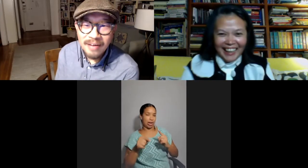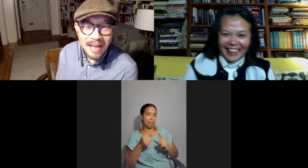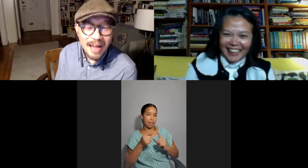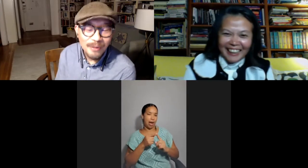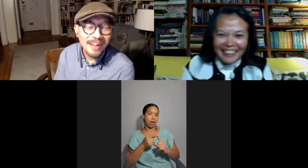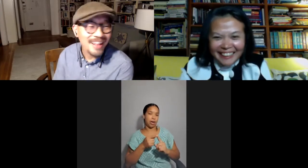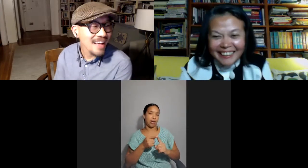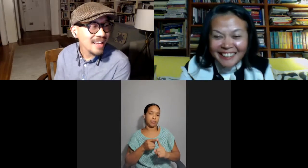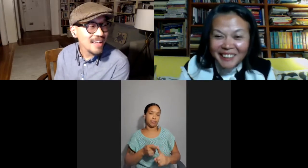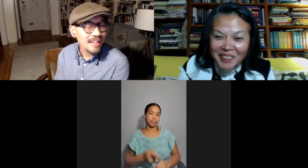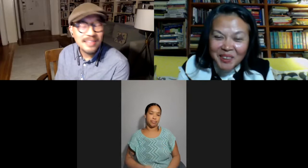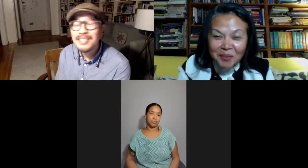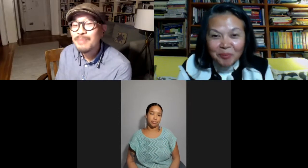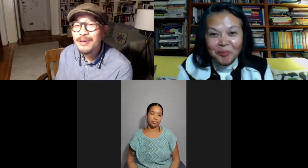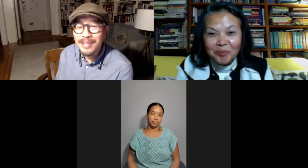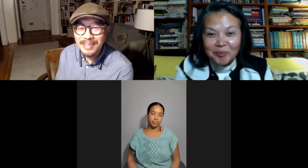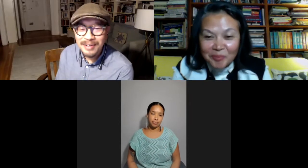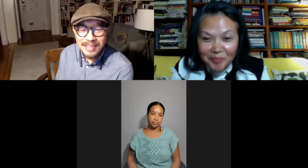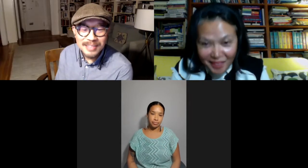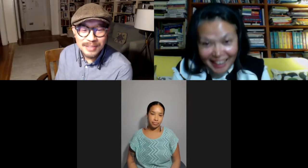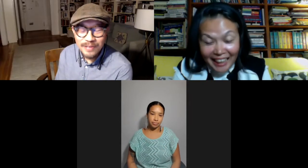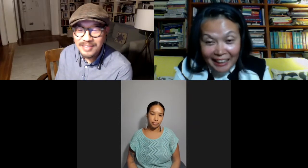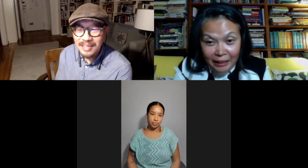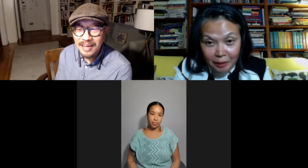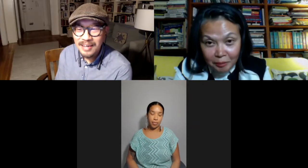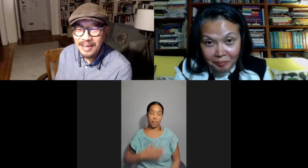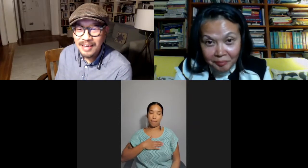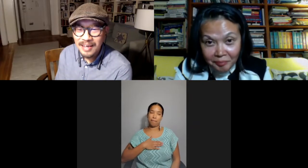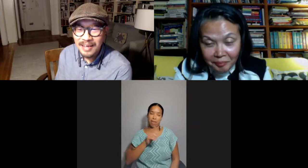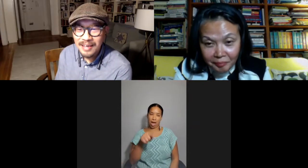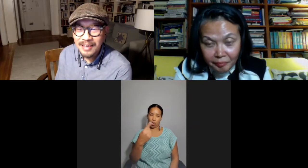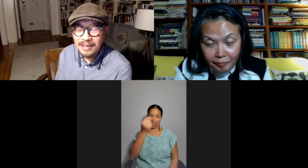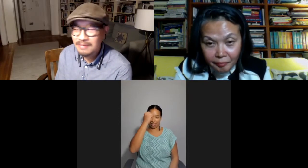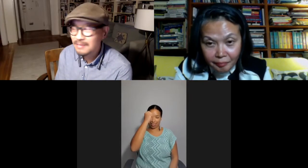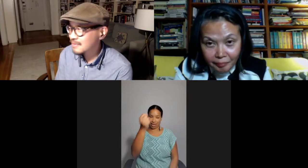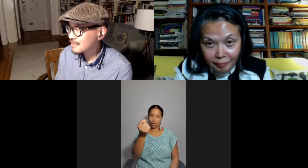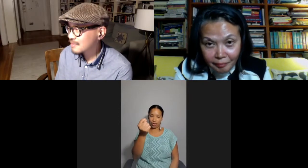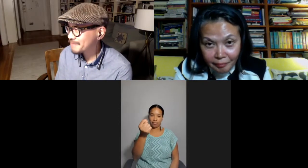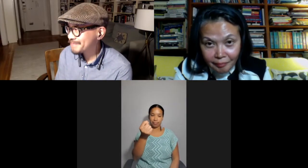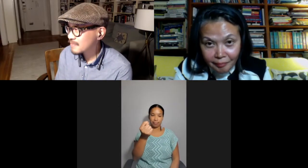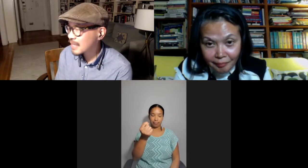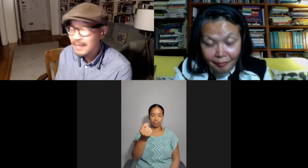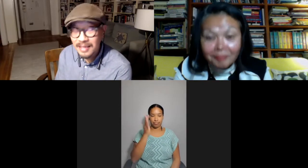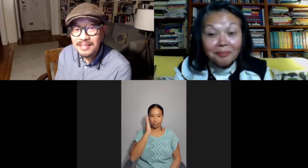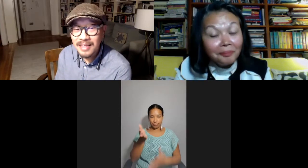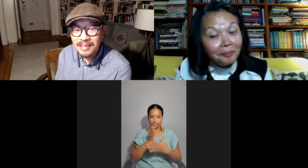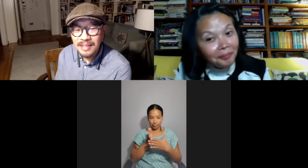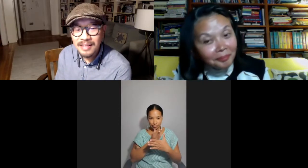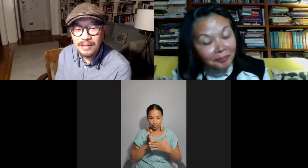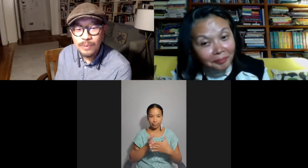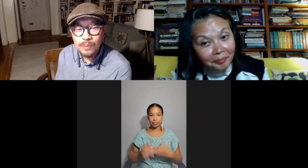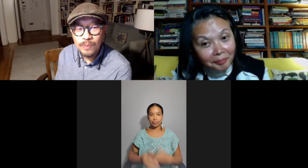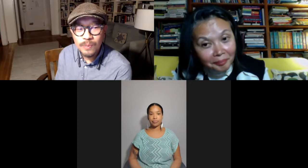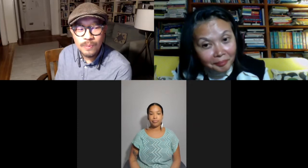as I have. Well, this is my only theory. This is as far as I got, and is